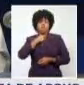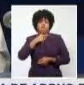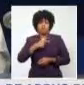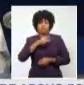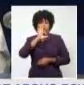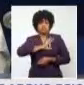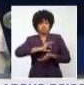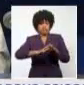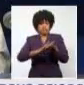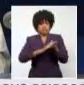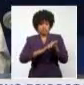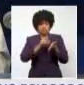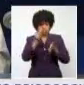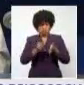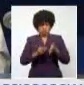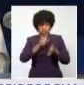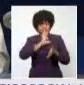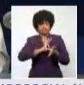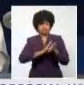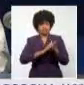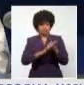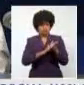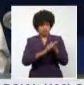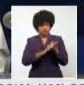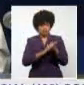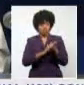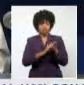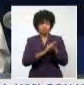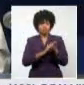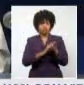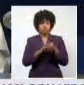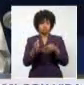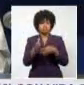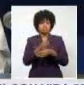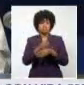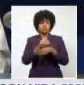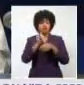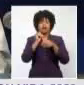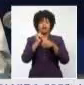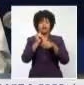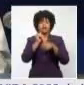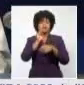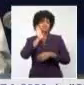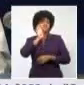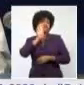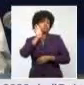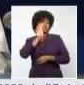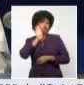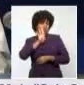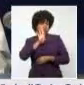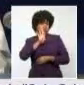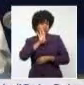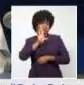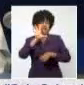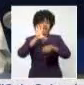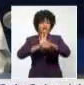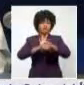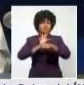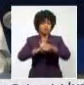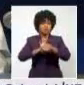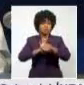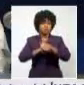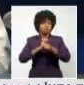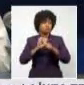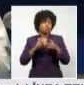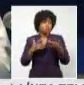called infected until that moment. And then sick is when the person begins with